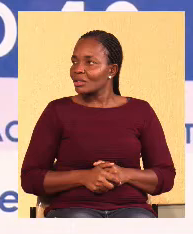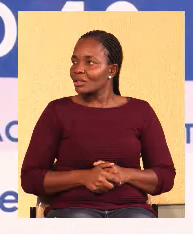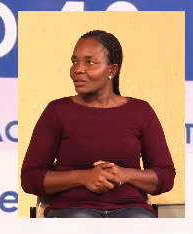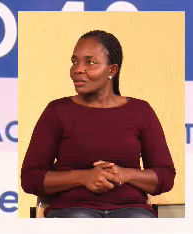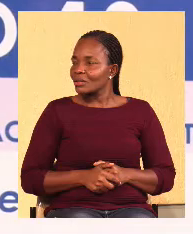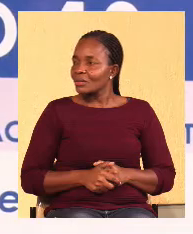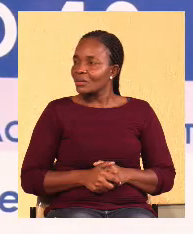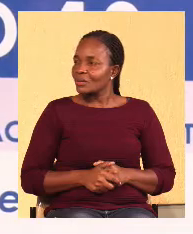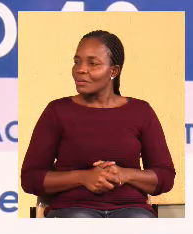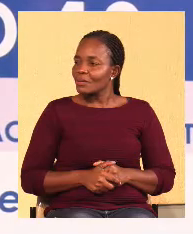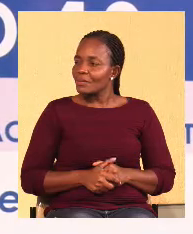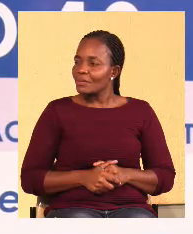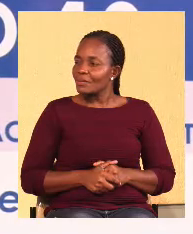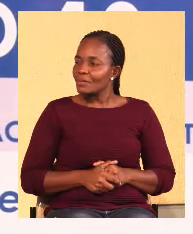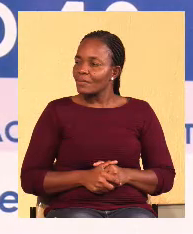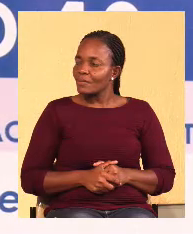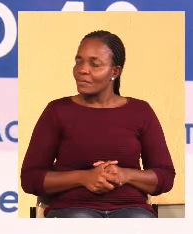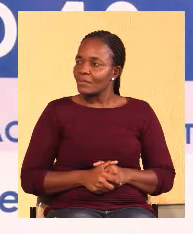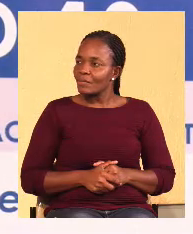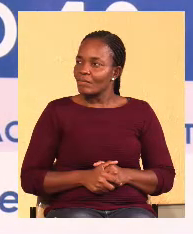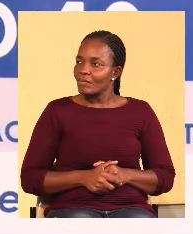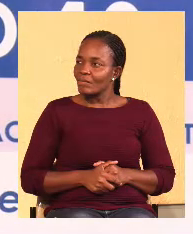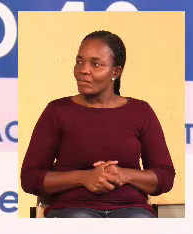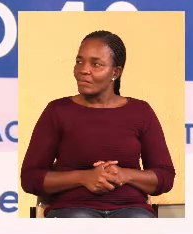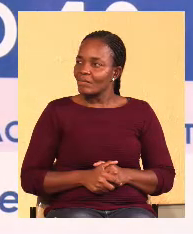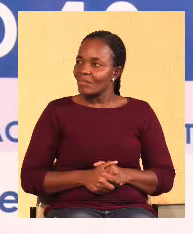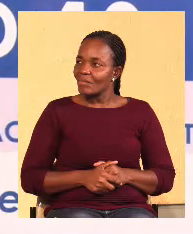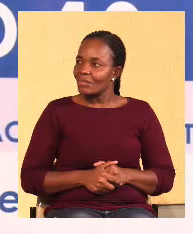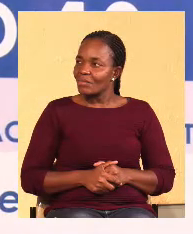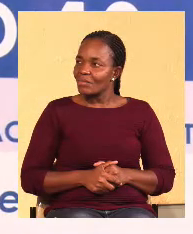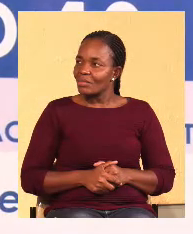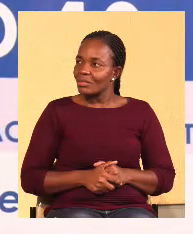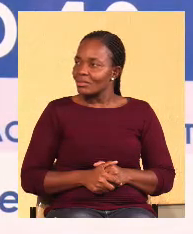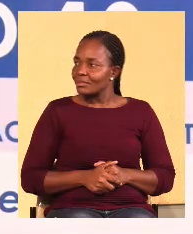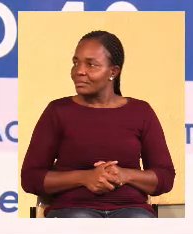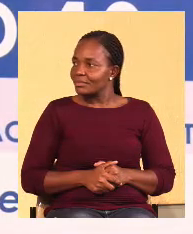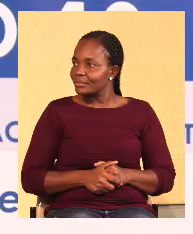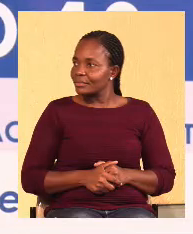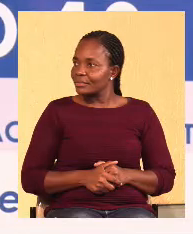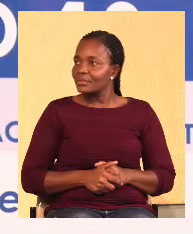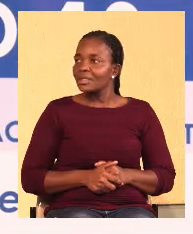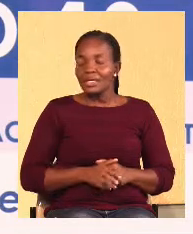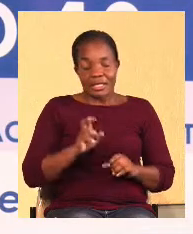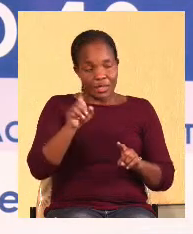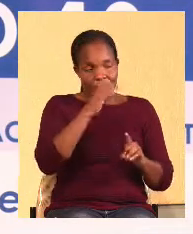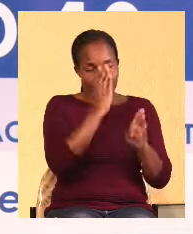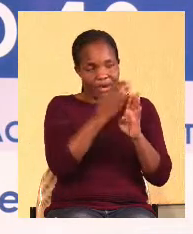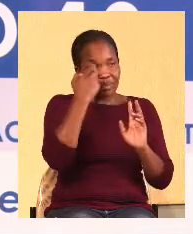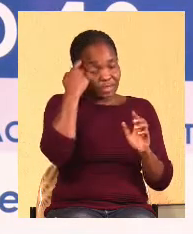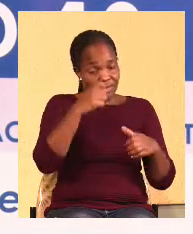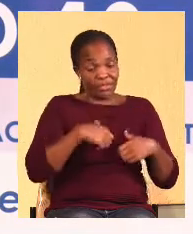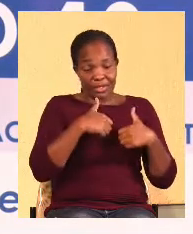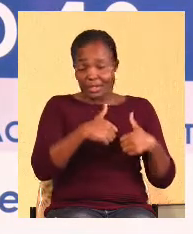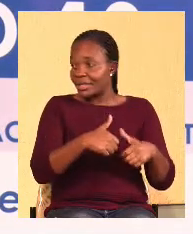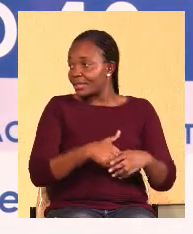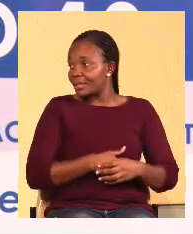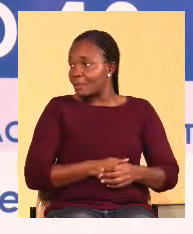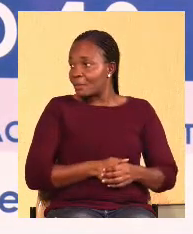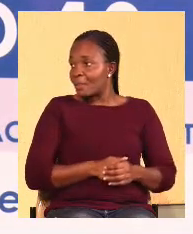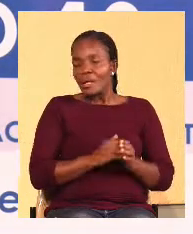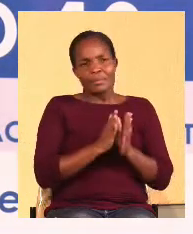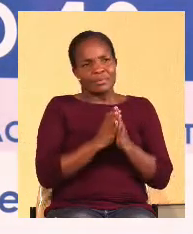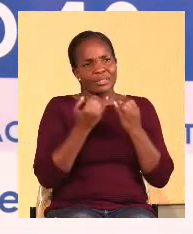for you. Can you please ask the Minister of Health, Gada is not here, but we do have some authorities, to tell